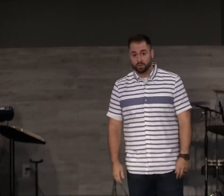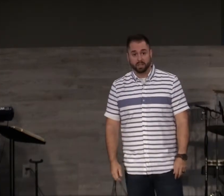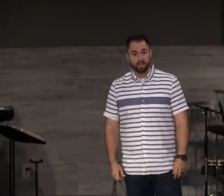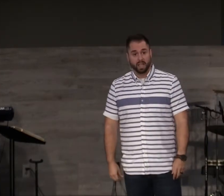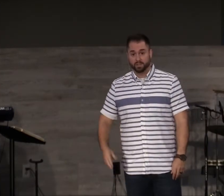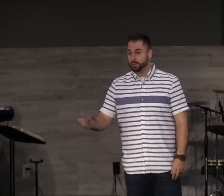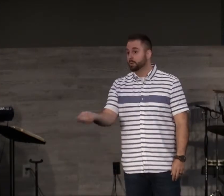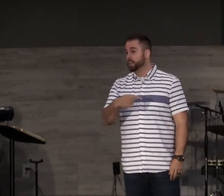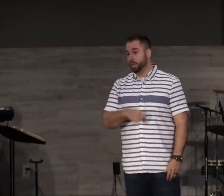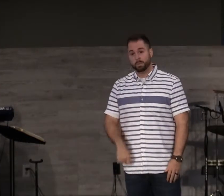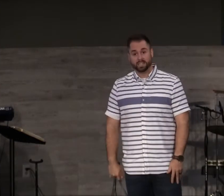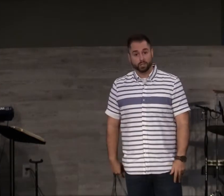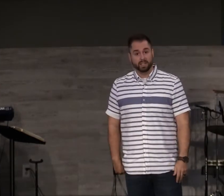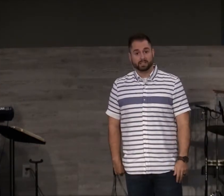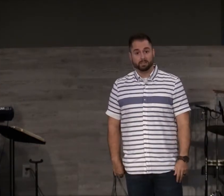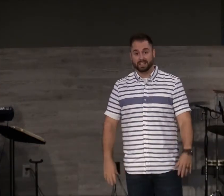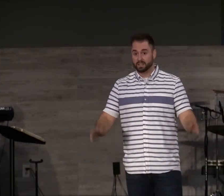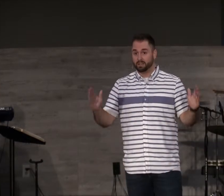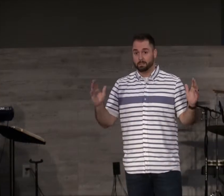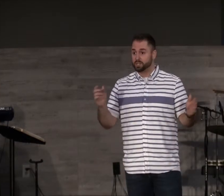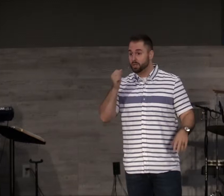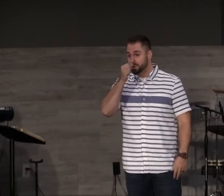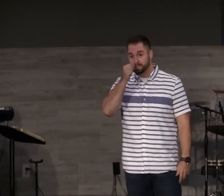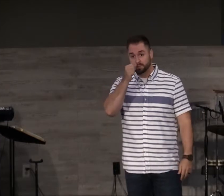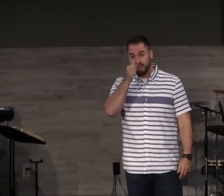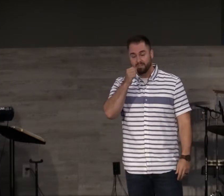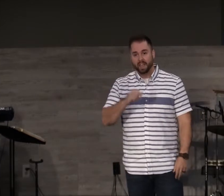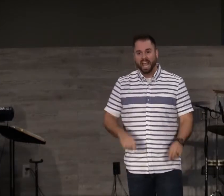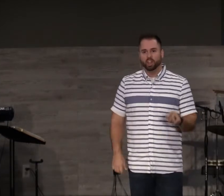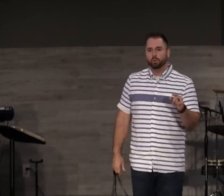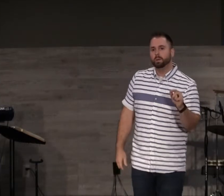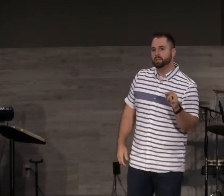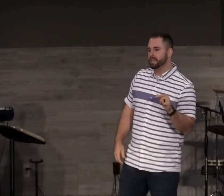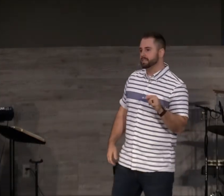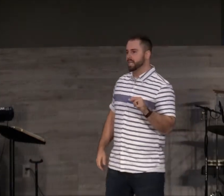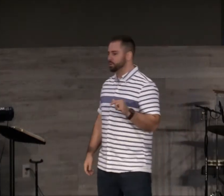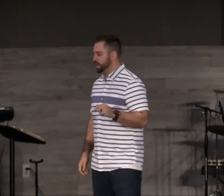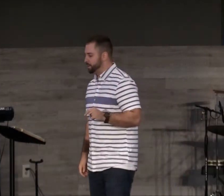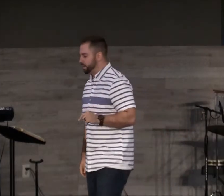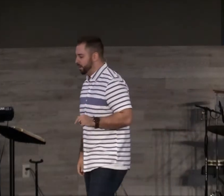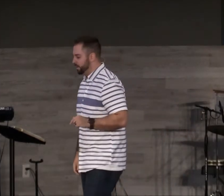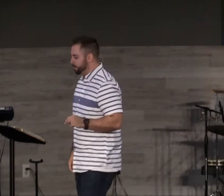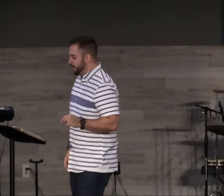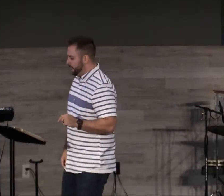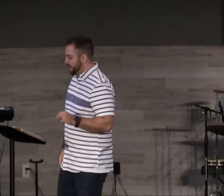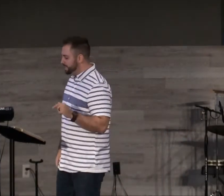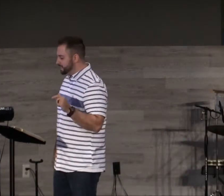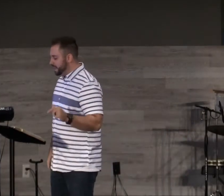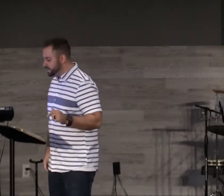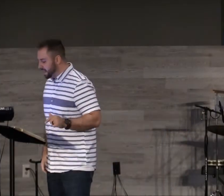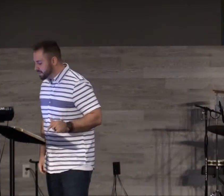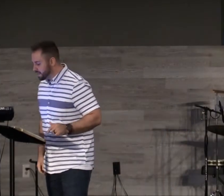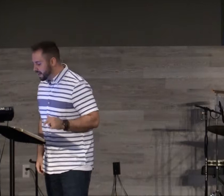if this is worth it. And so they're willing to go back to Judaism because the persecution is so tough. And look what Paul says in Hebrews chapter 12. He